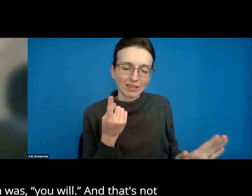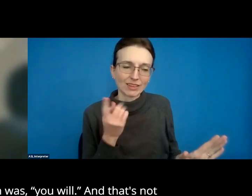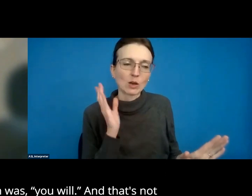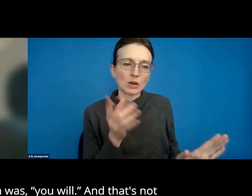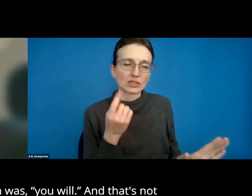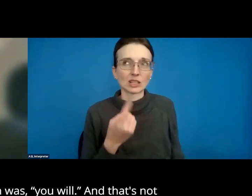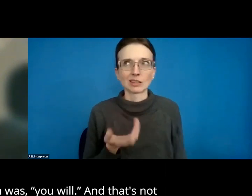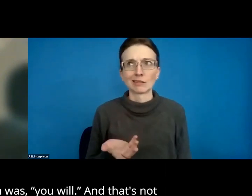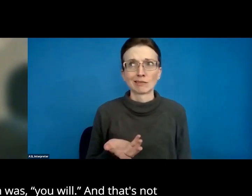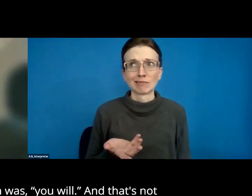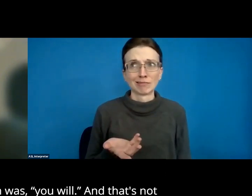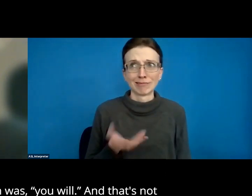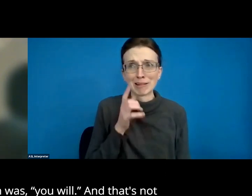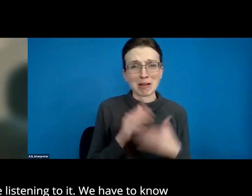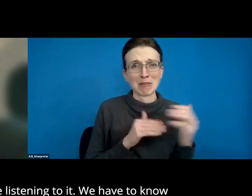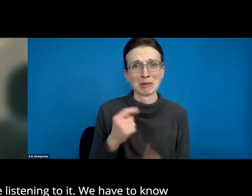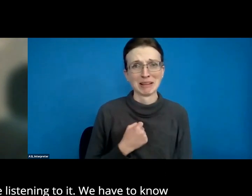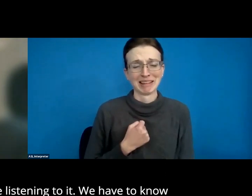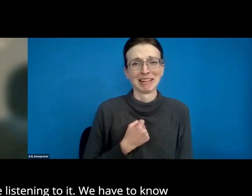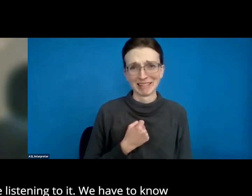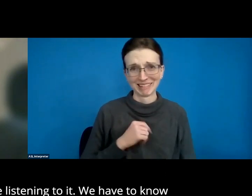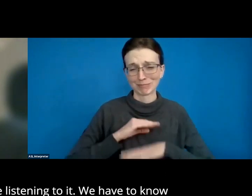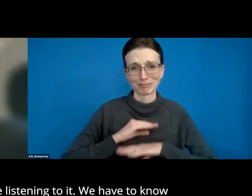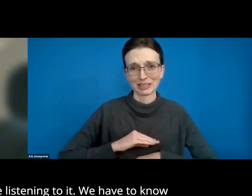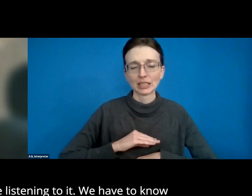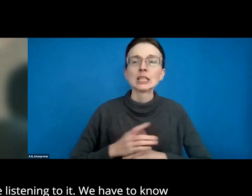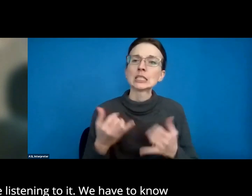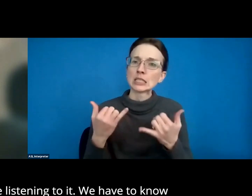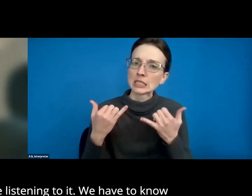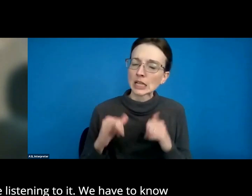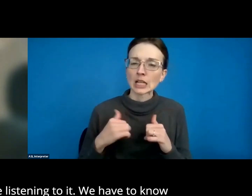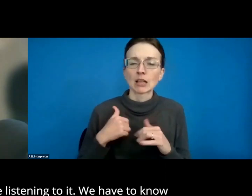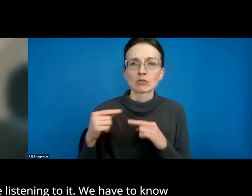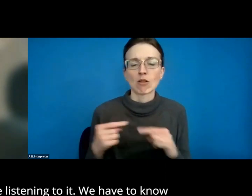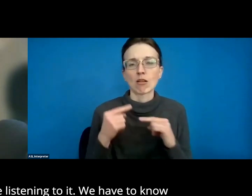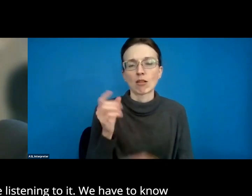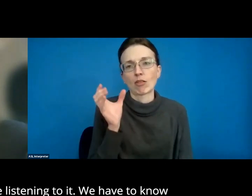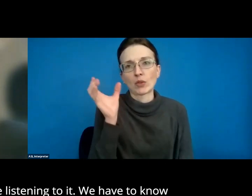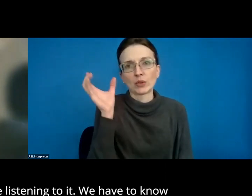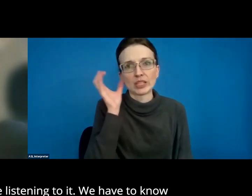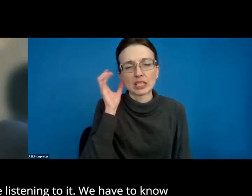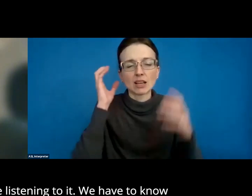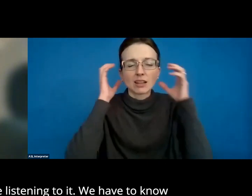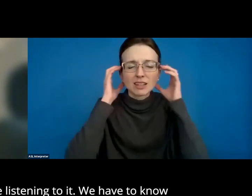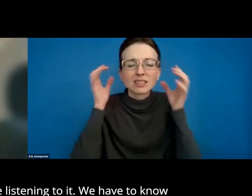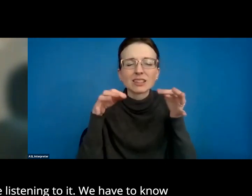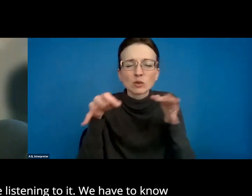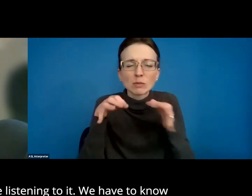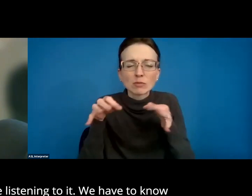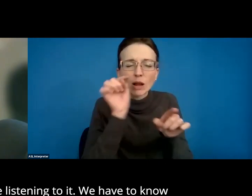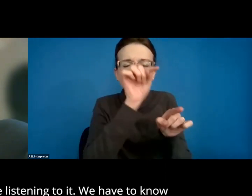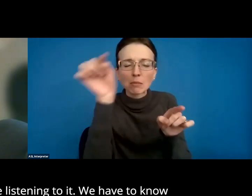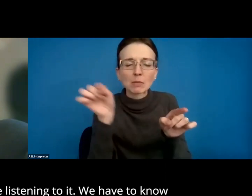comforting. Because even now, I still have a hard time listening to it. We have to know how to